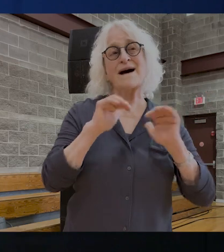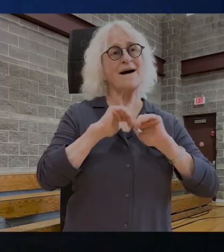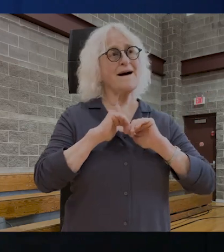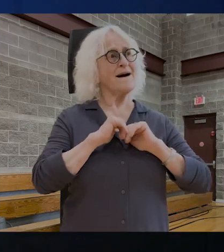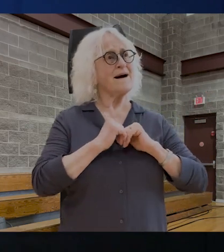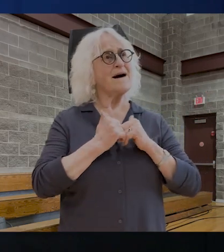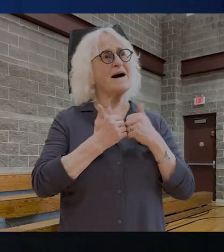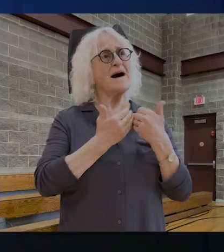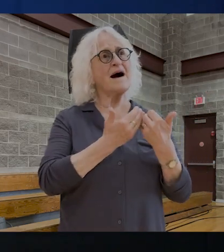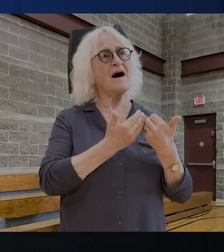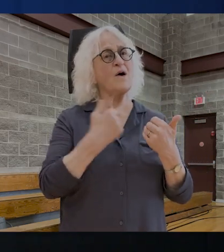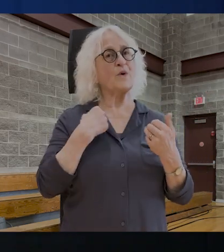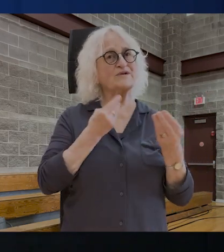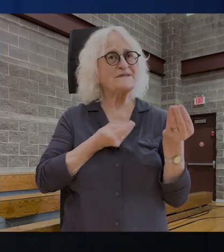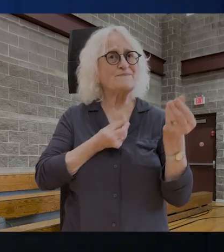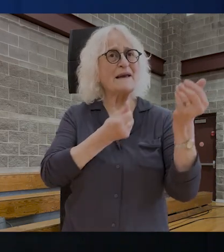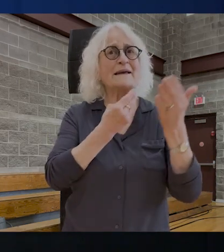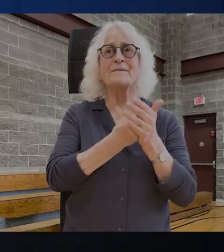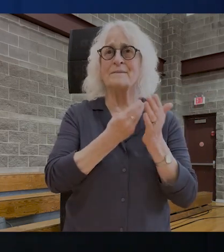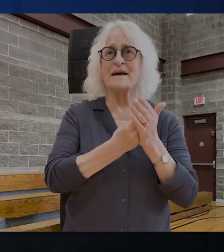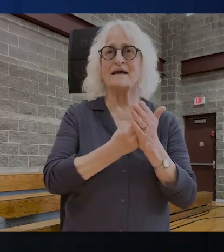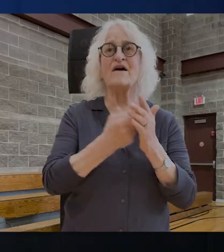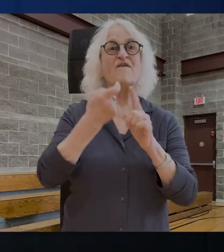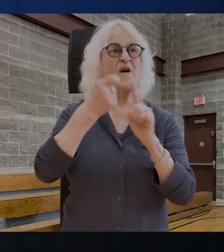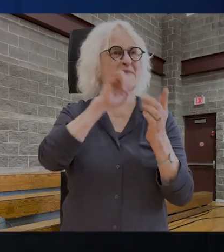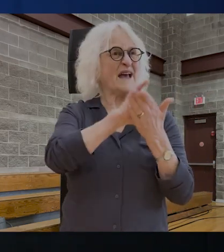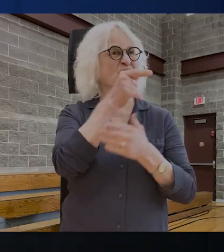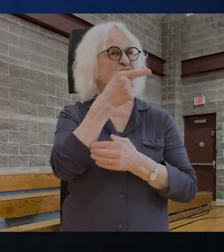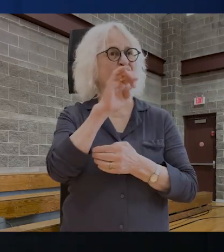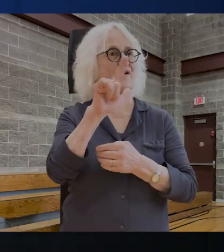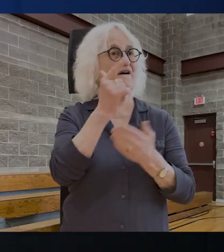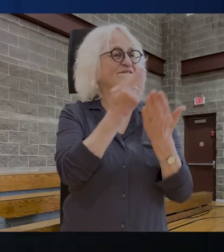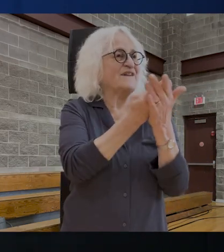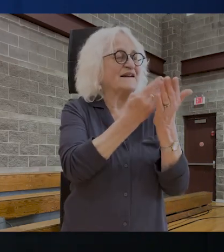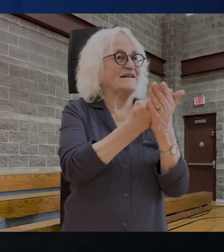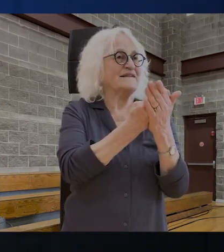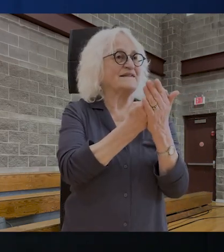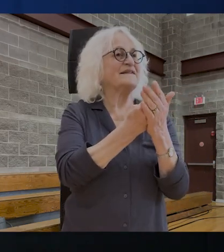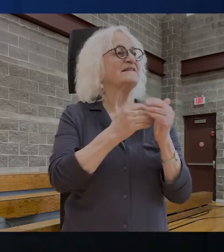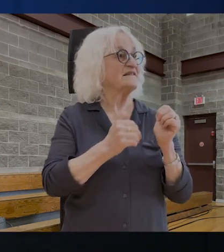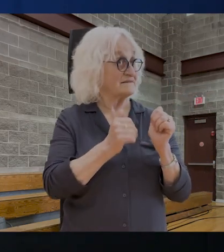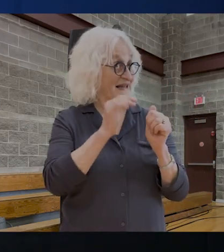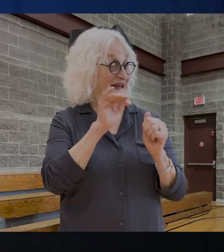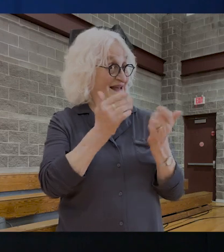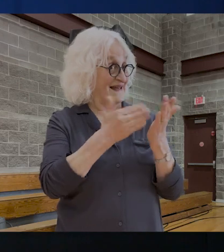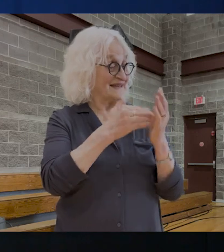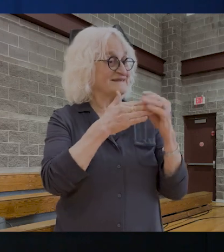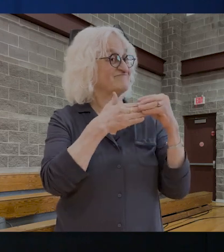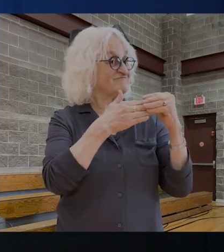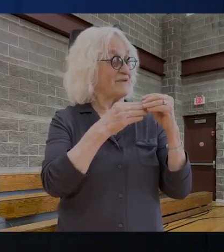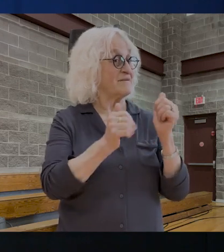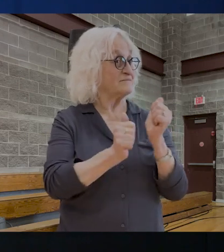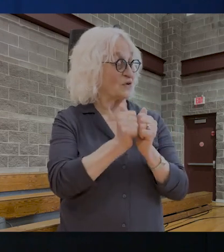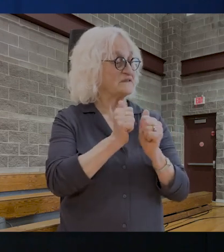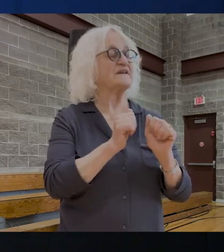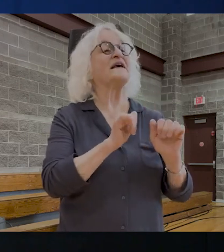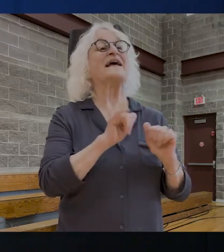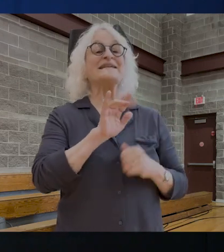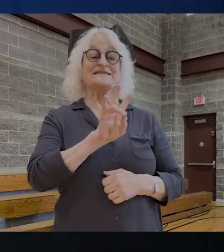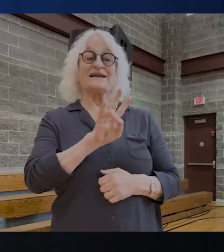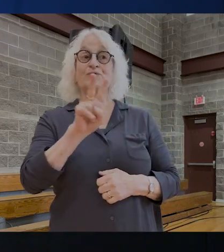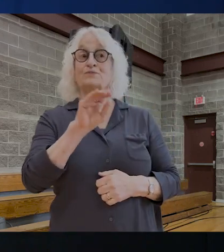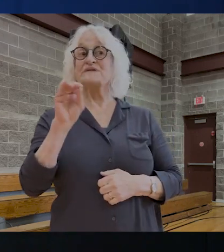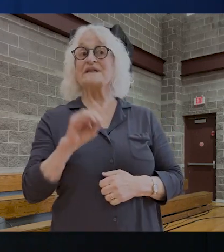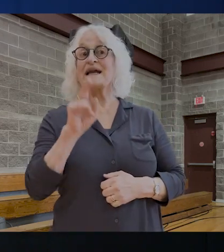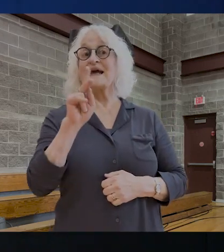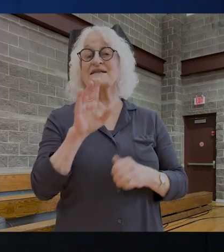how we're spending money of the general fund. This is our least restrictive of the funds, and you'll see here 72% of